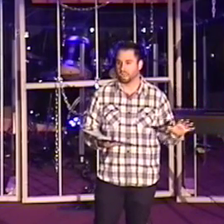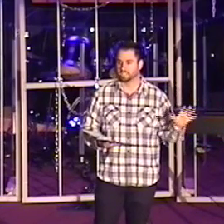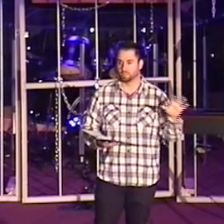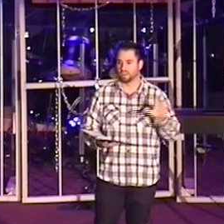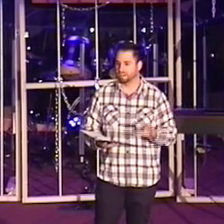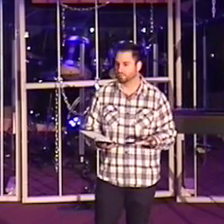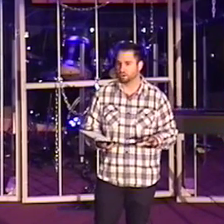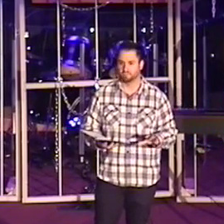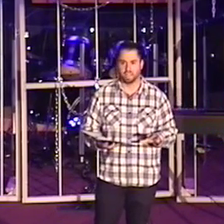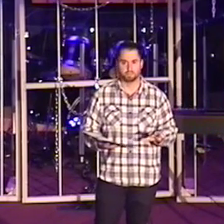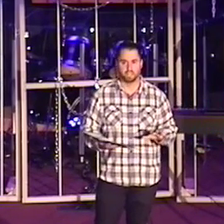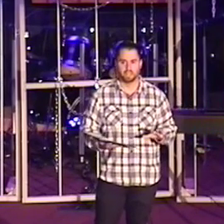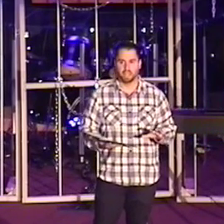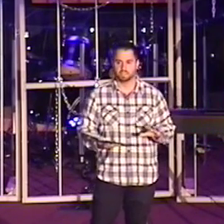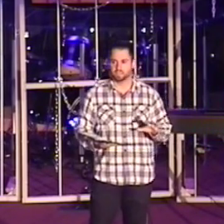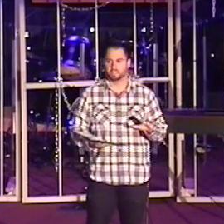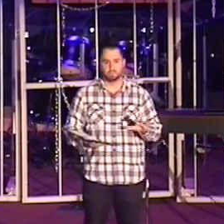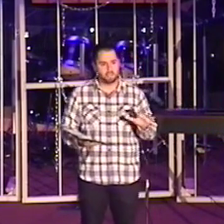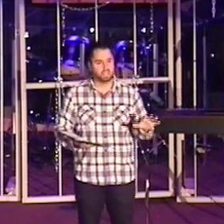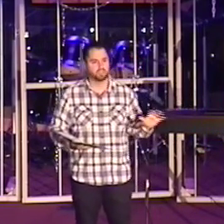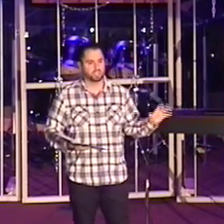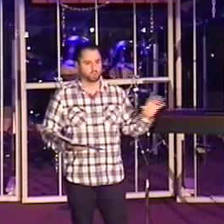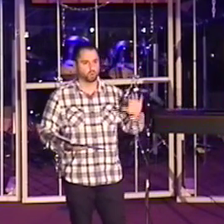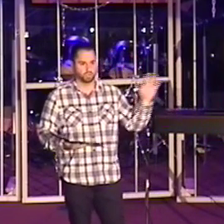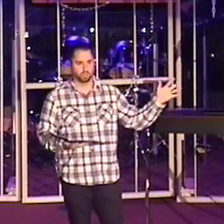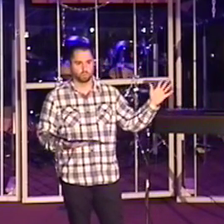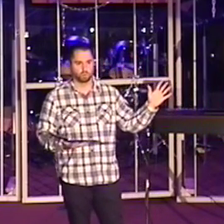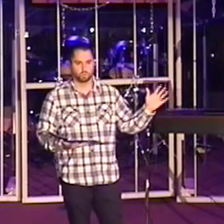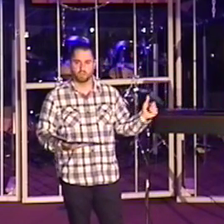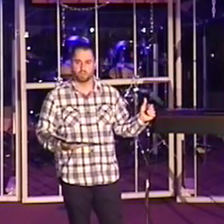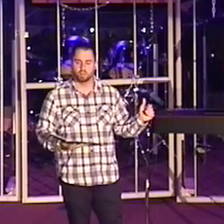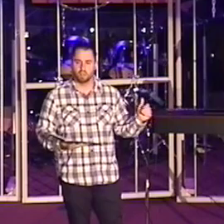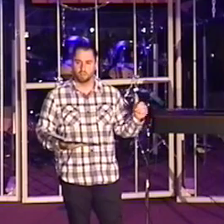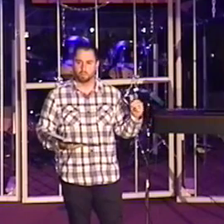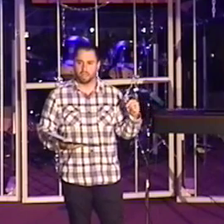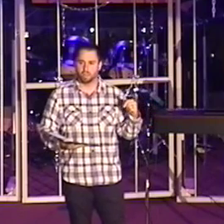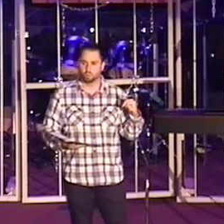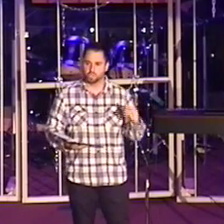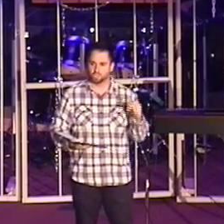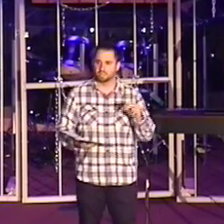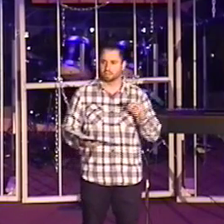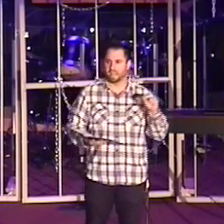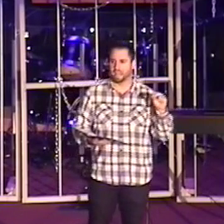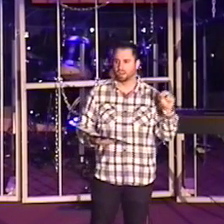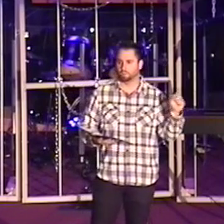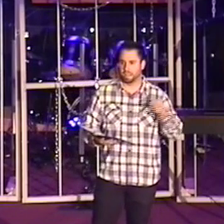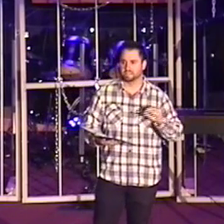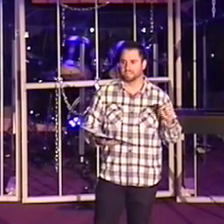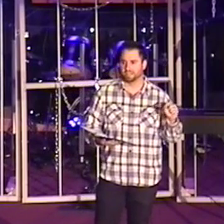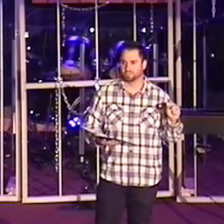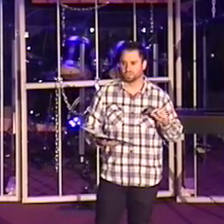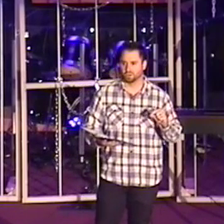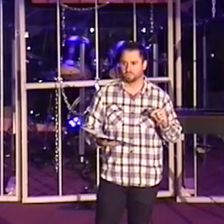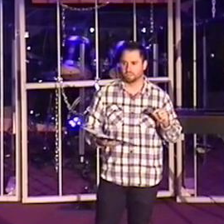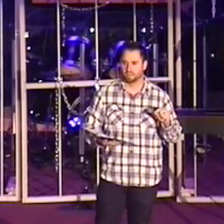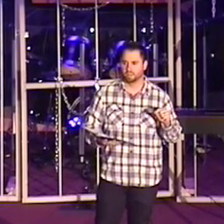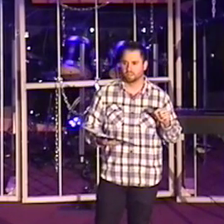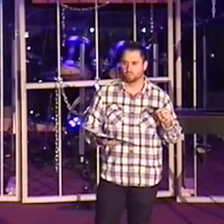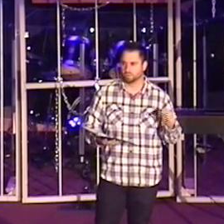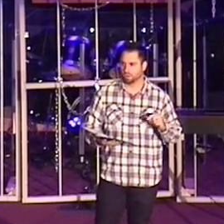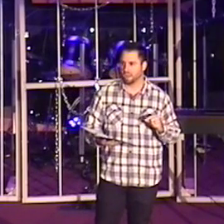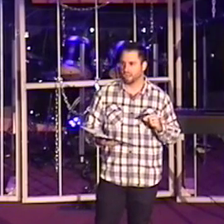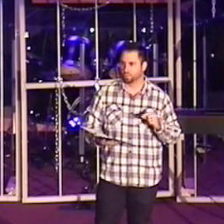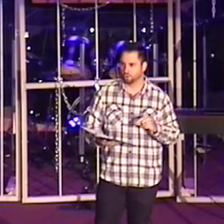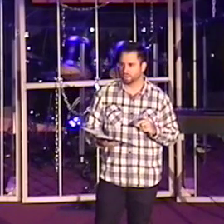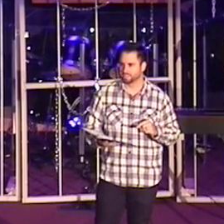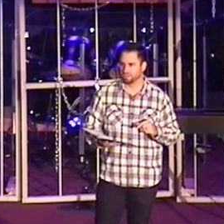with Christ, to provide for our family, and to make things according to the Lord's will. But we shouldn't let our pay scale determine